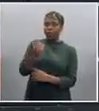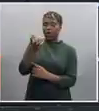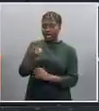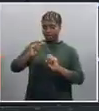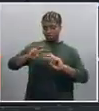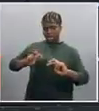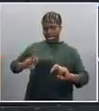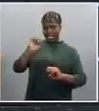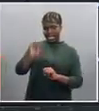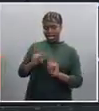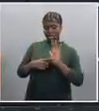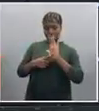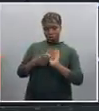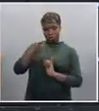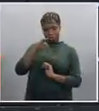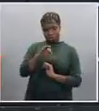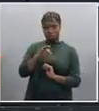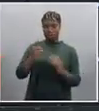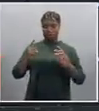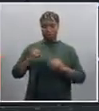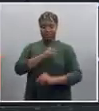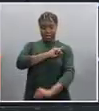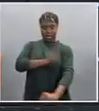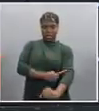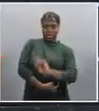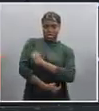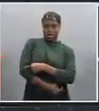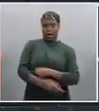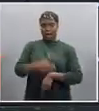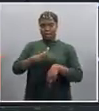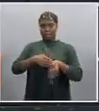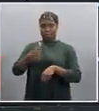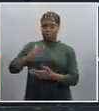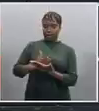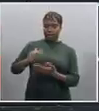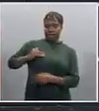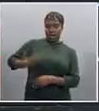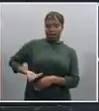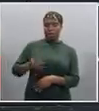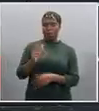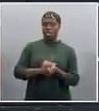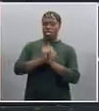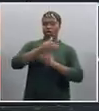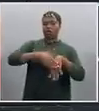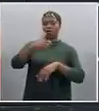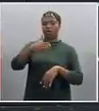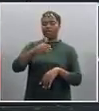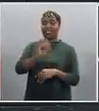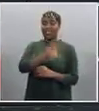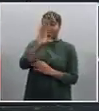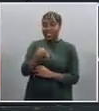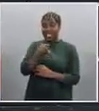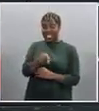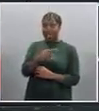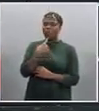research that shows elevated testosterone has a clear advantage for certain female athletes in certain sports. South Africa, as a